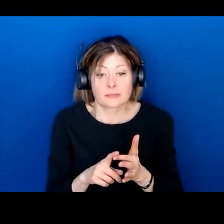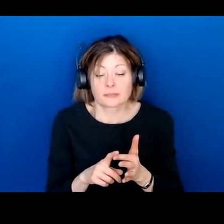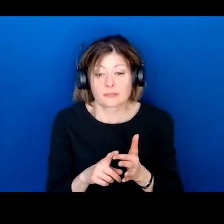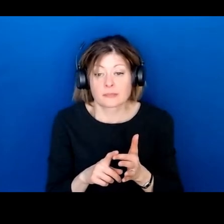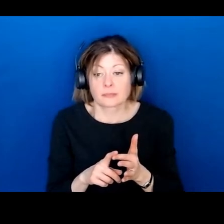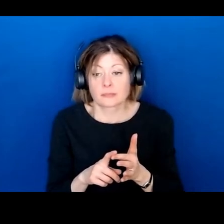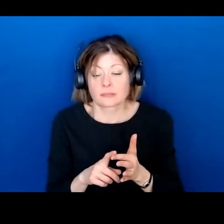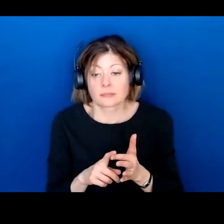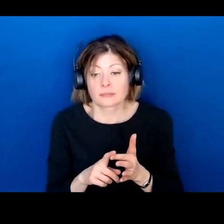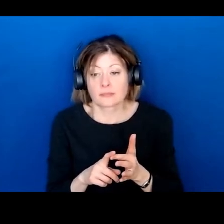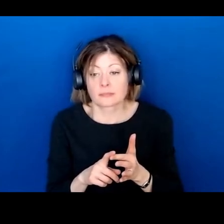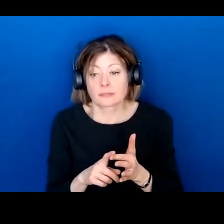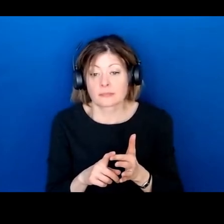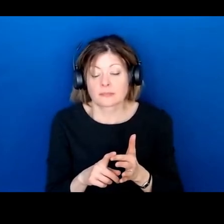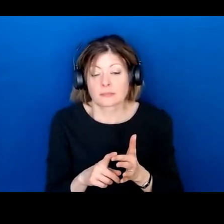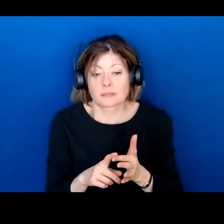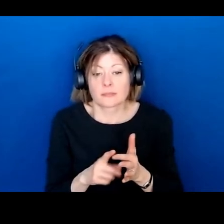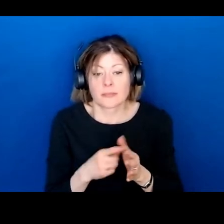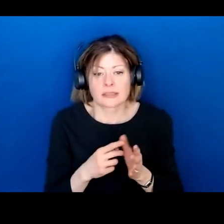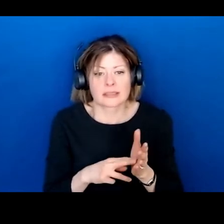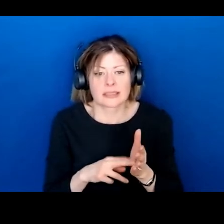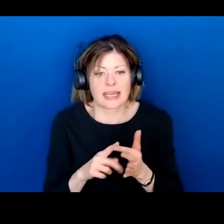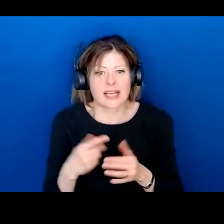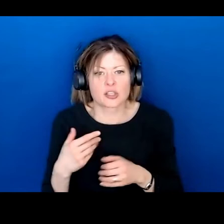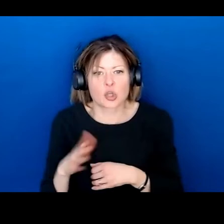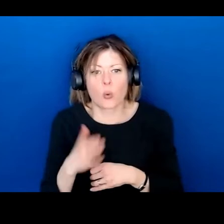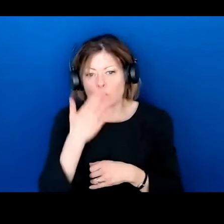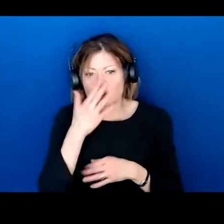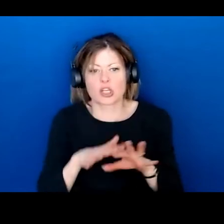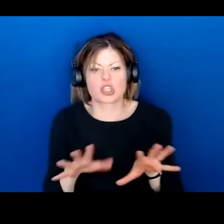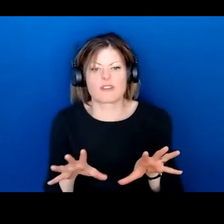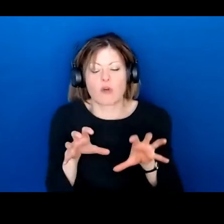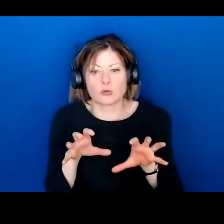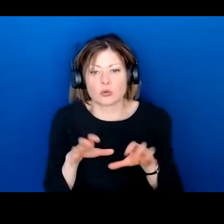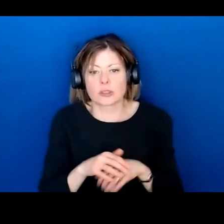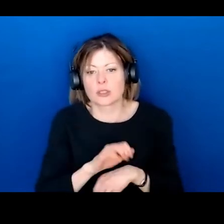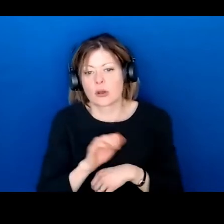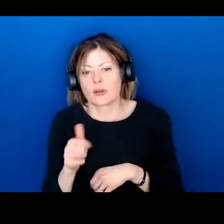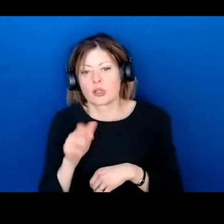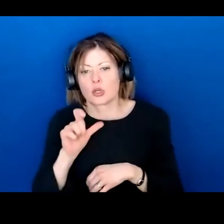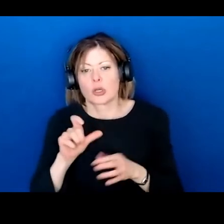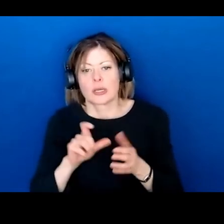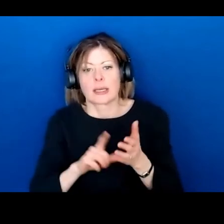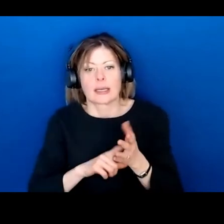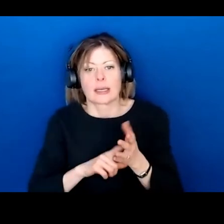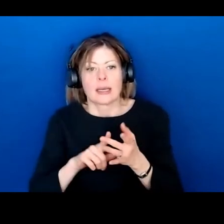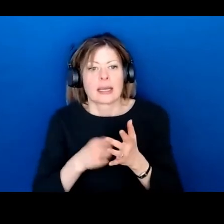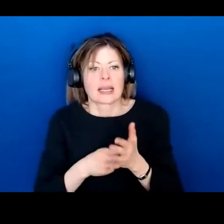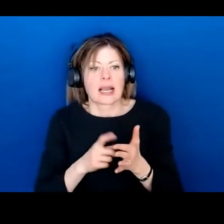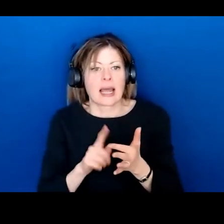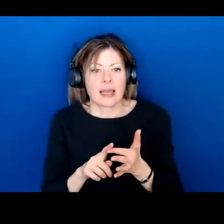she's gone. Looks like she's frozen. Should we go to Claire? Yeah, let's go to Claire.